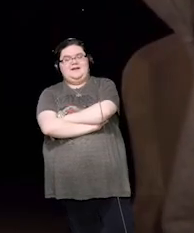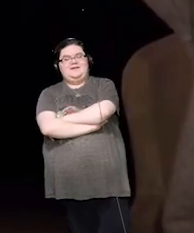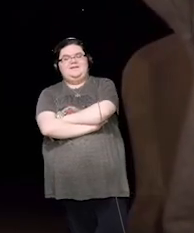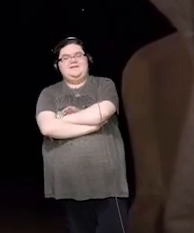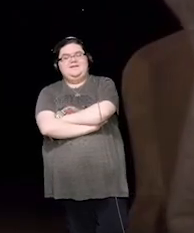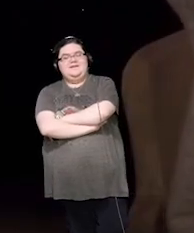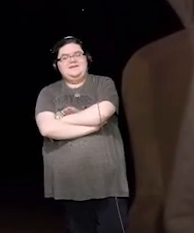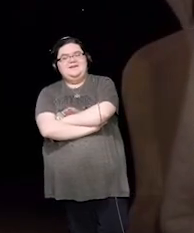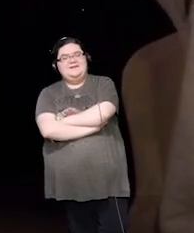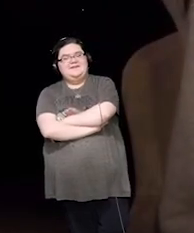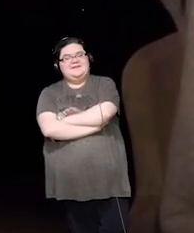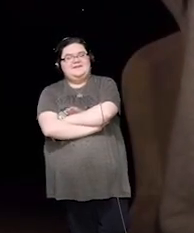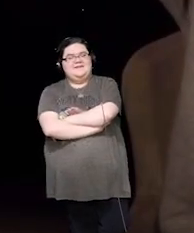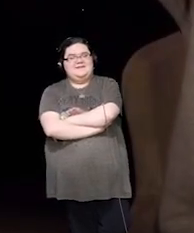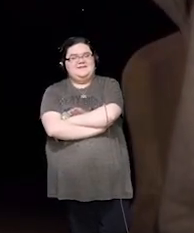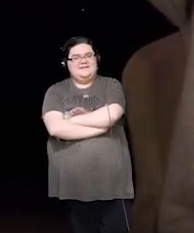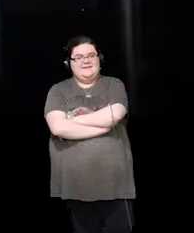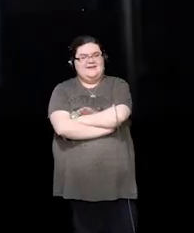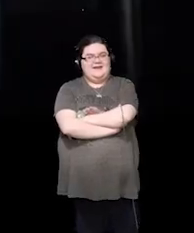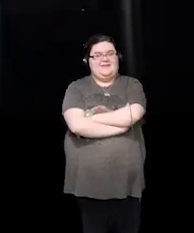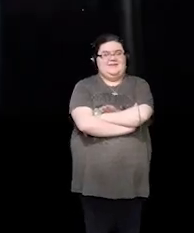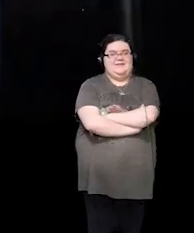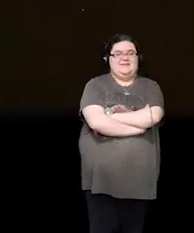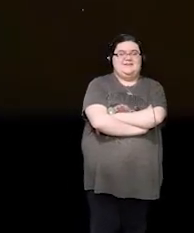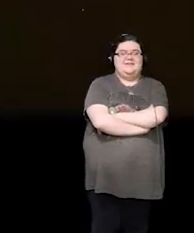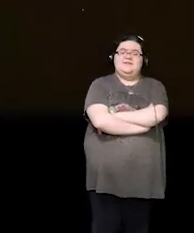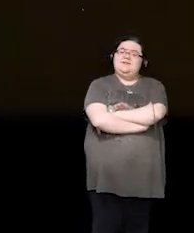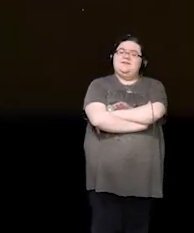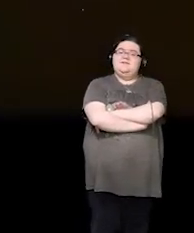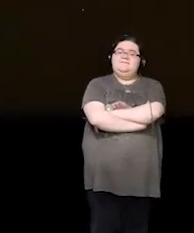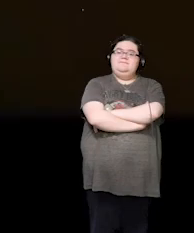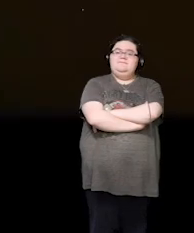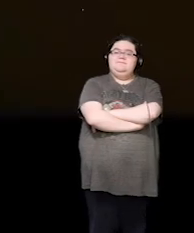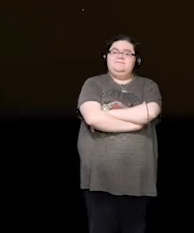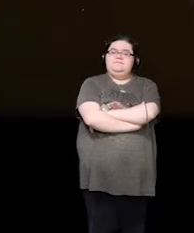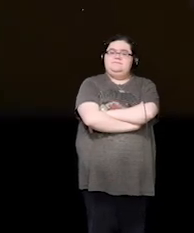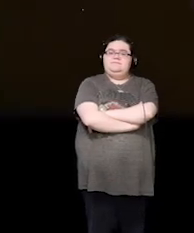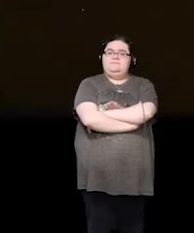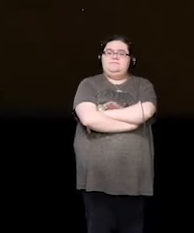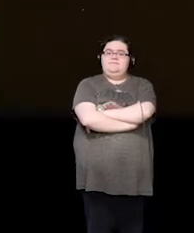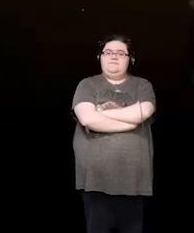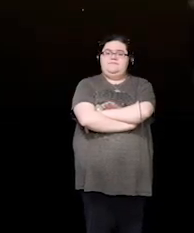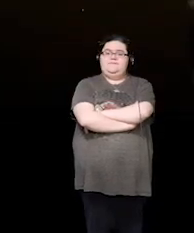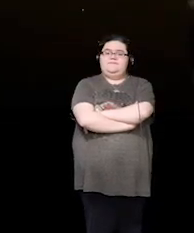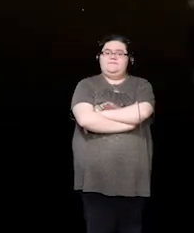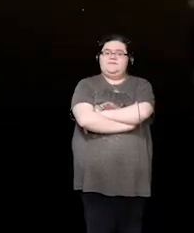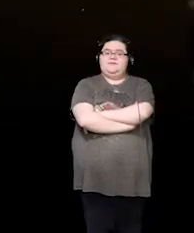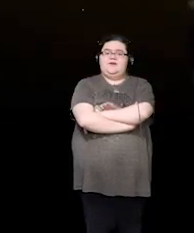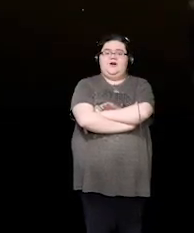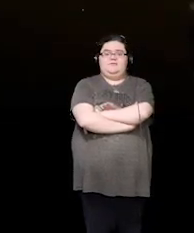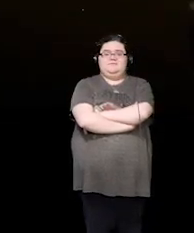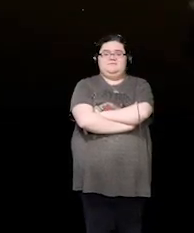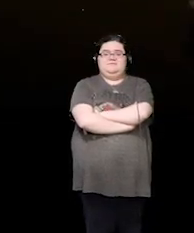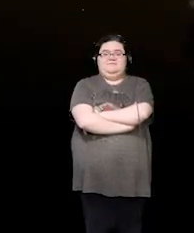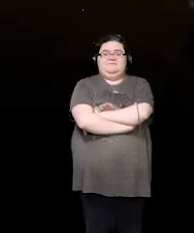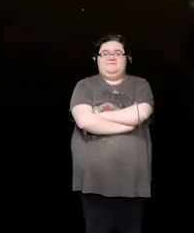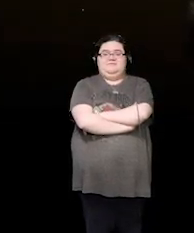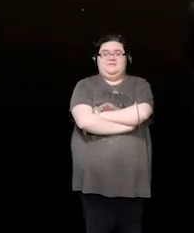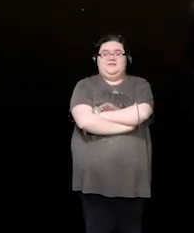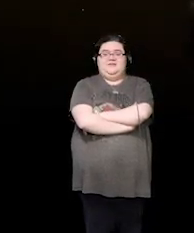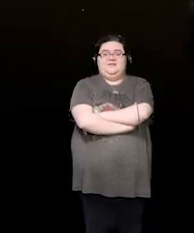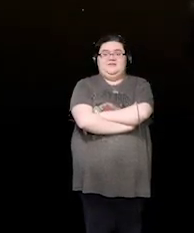ceiling. Little extra. There's a hole in your ceiling. Yeah, there is. Oh no. Are they gonna fall? Oh. No!